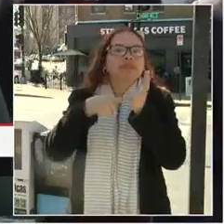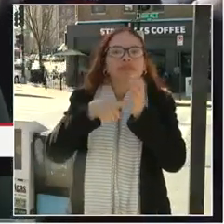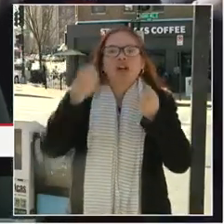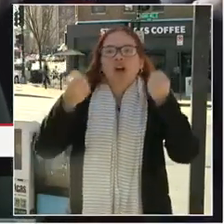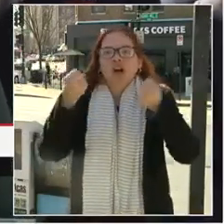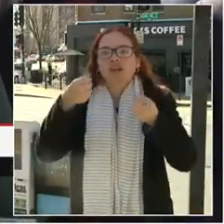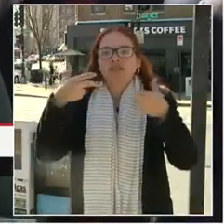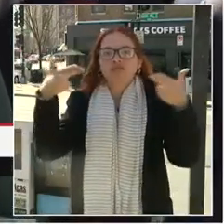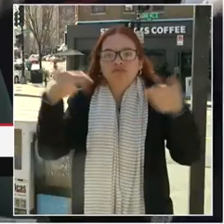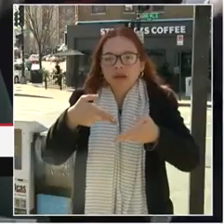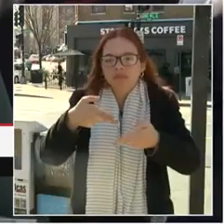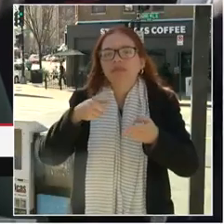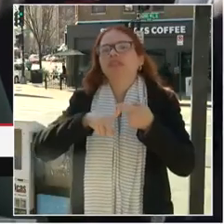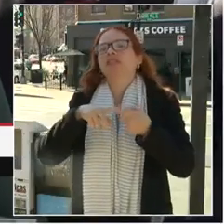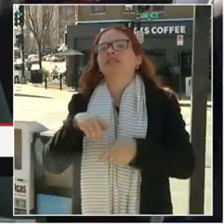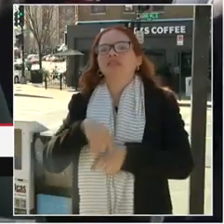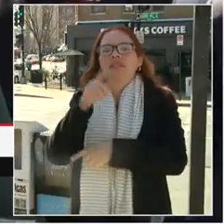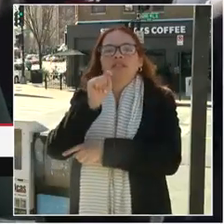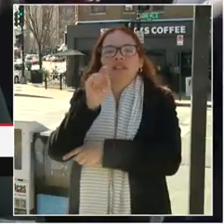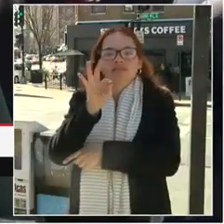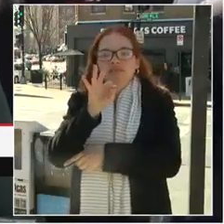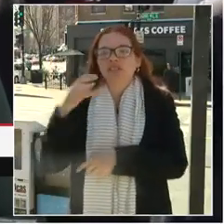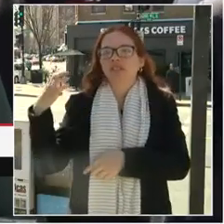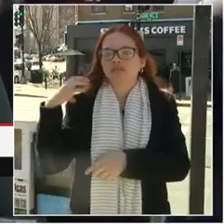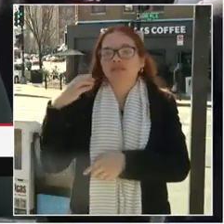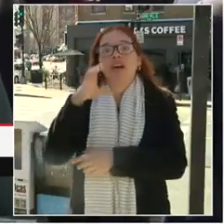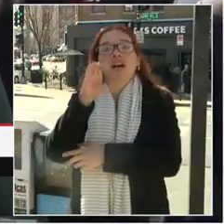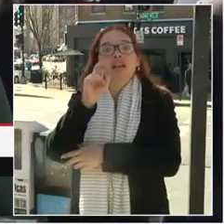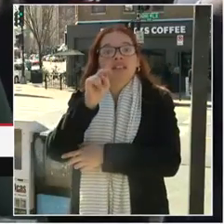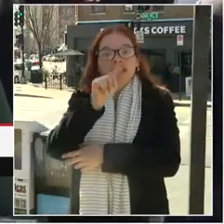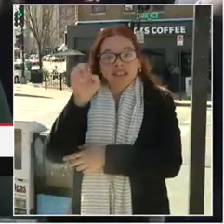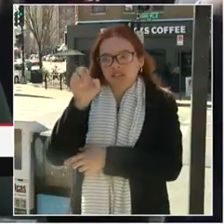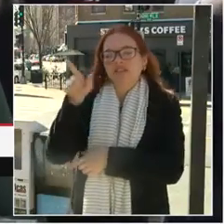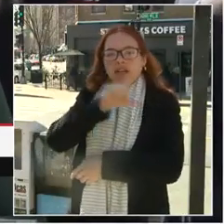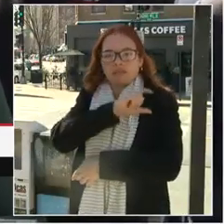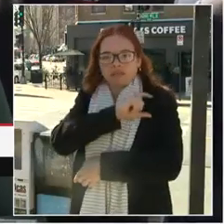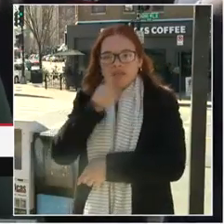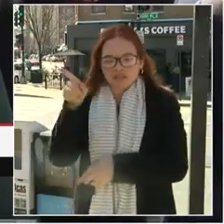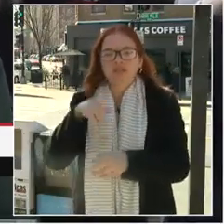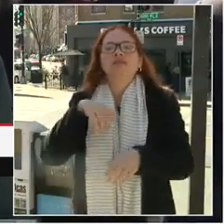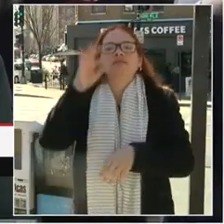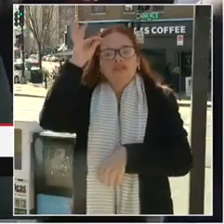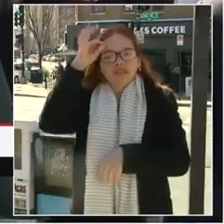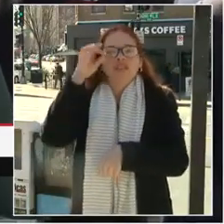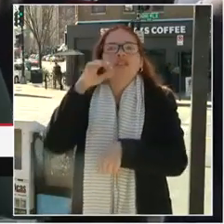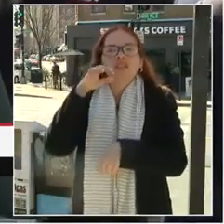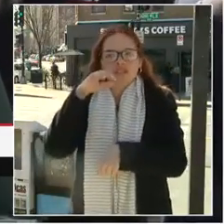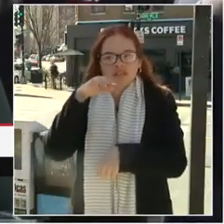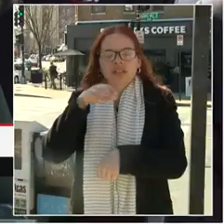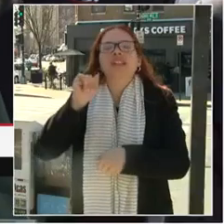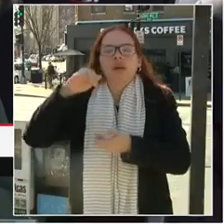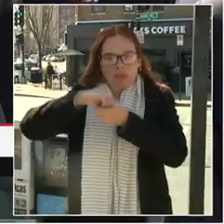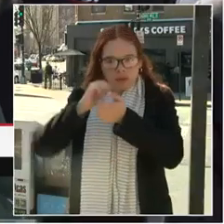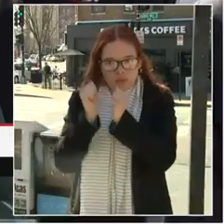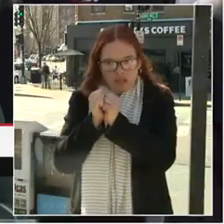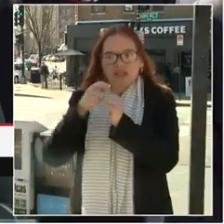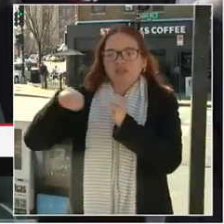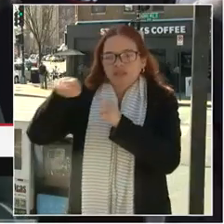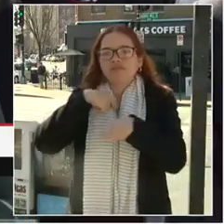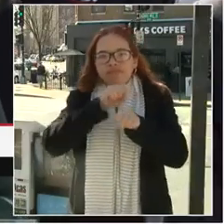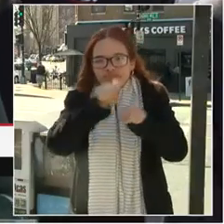Chief Conti, working with federal and regional partners, has deployed, as well as our